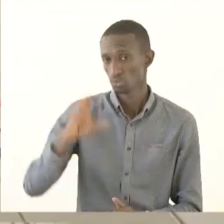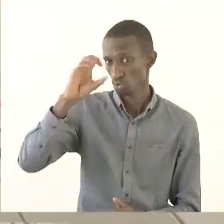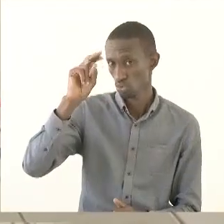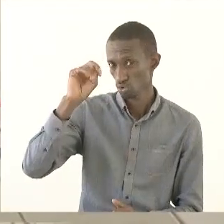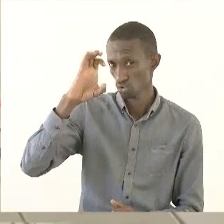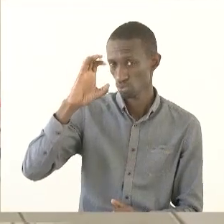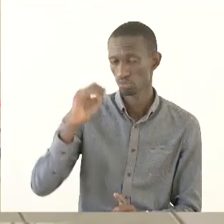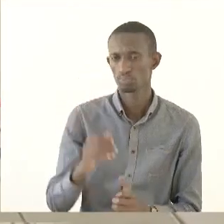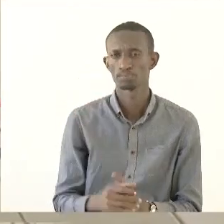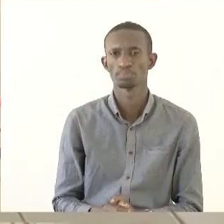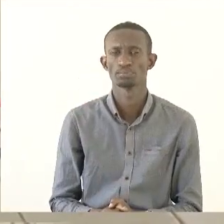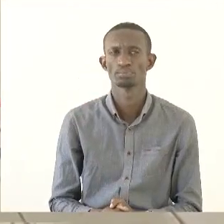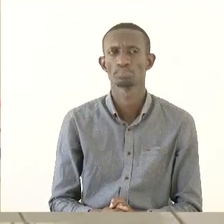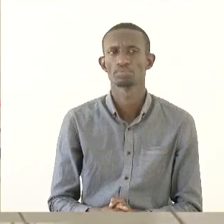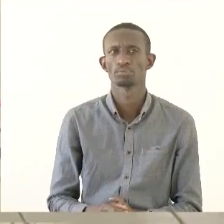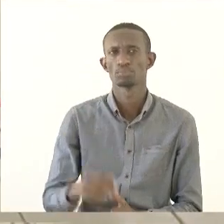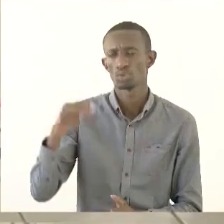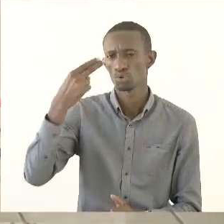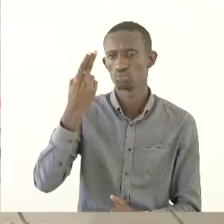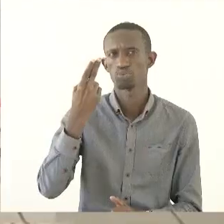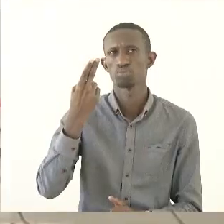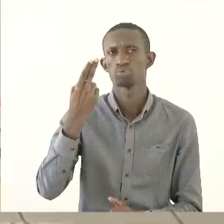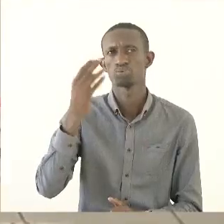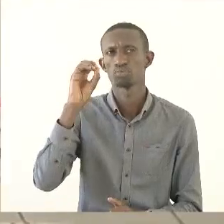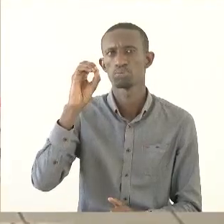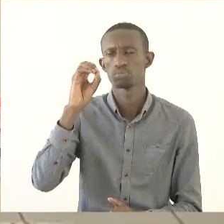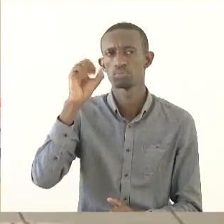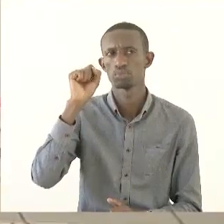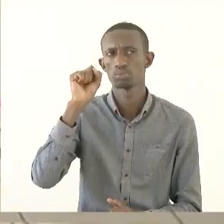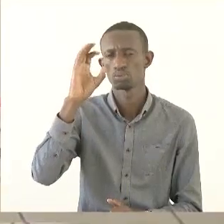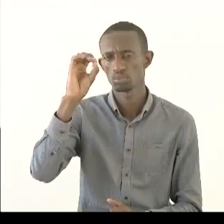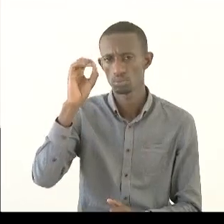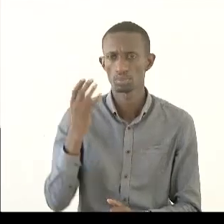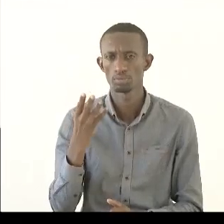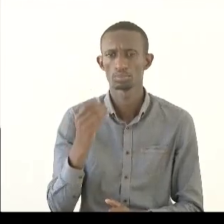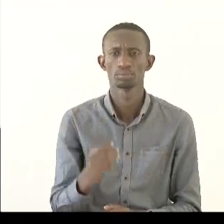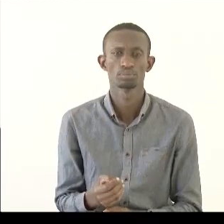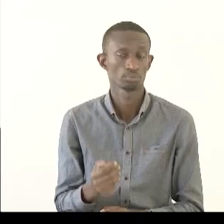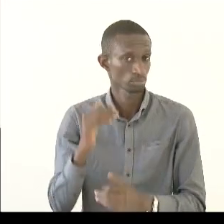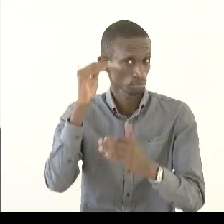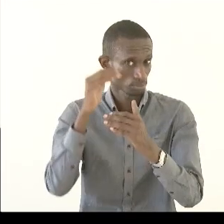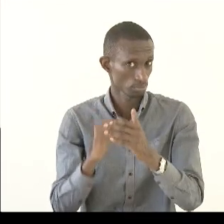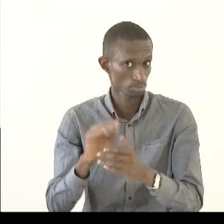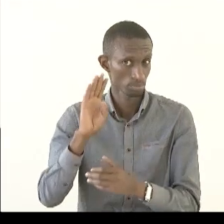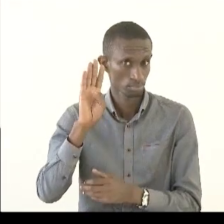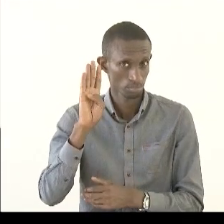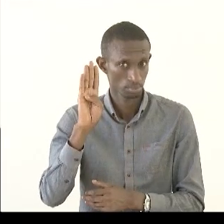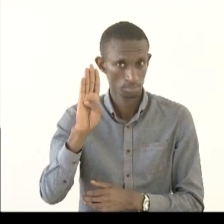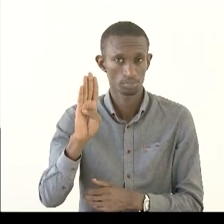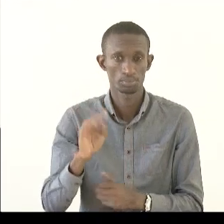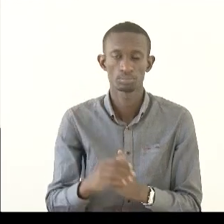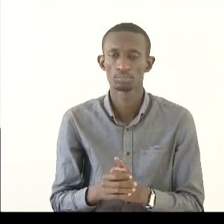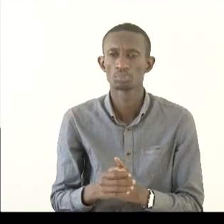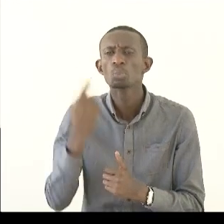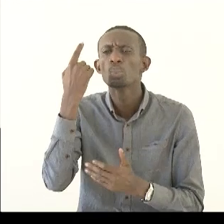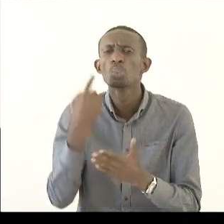concentrated sulfuric acid. Those are the reagents that we are using over there. Part B, what type of reaction is